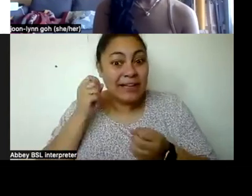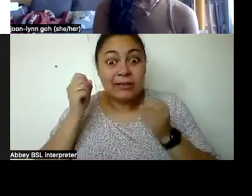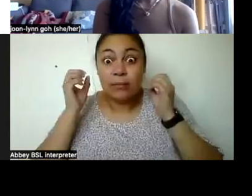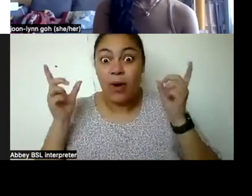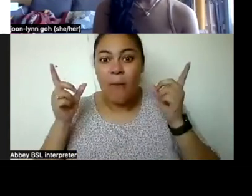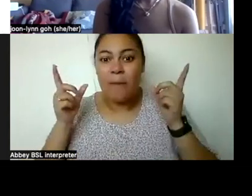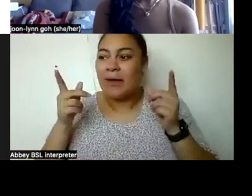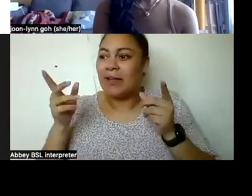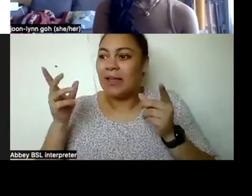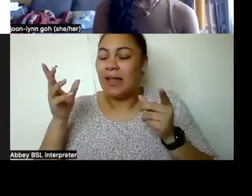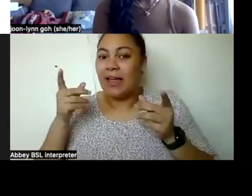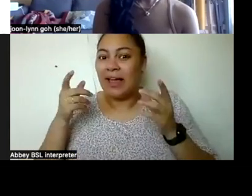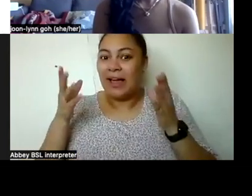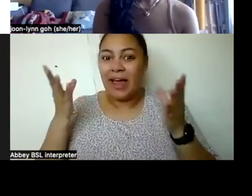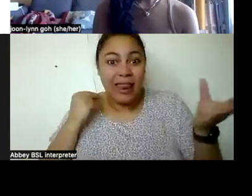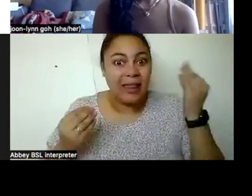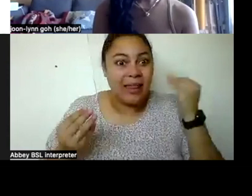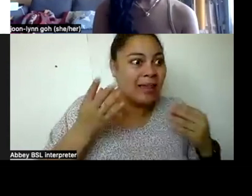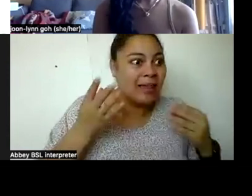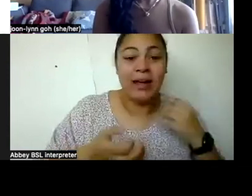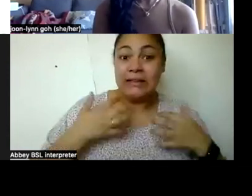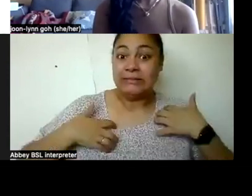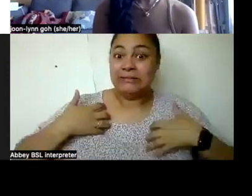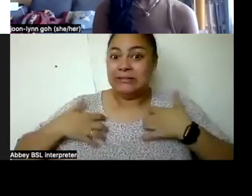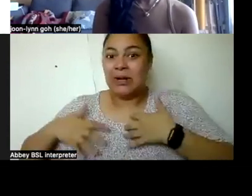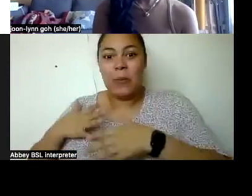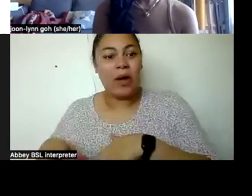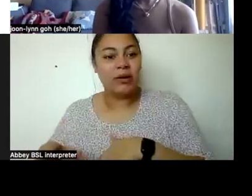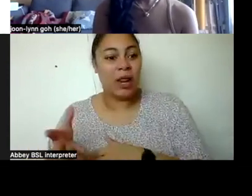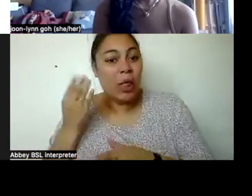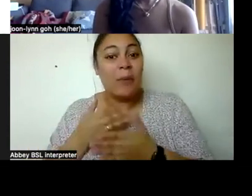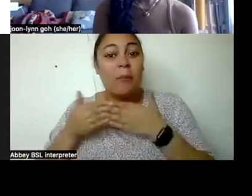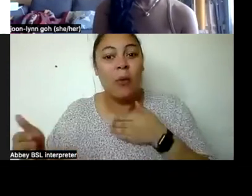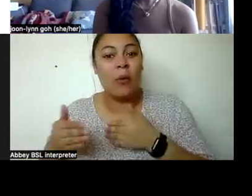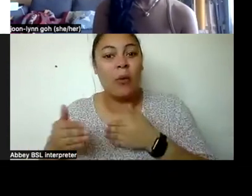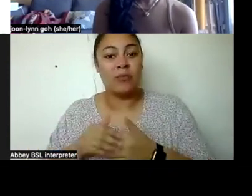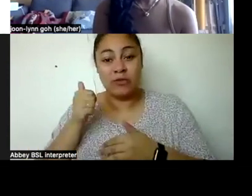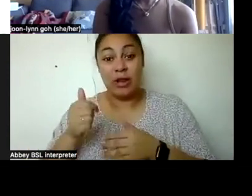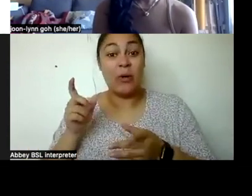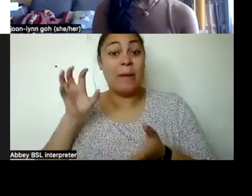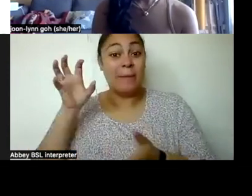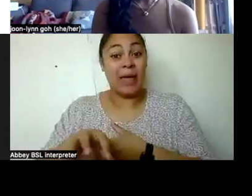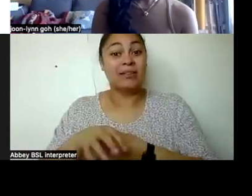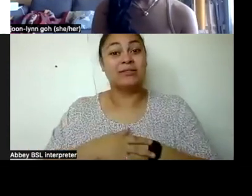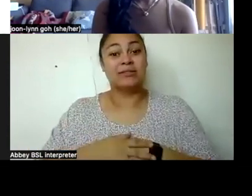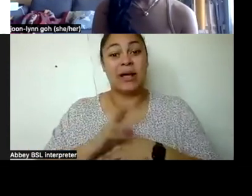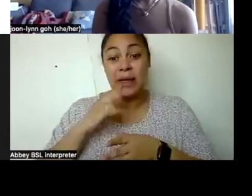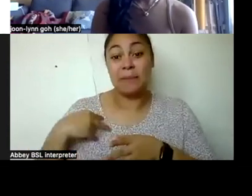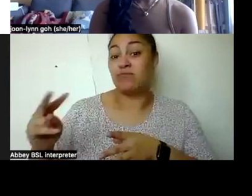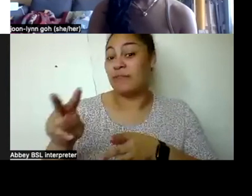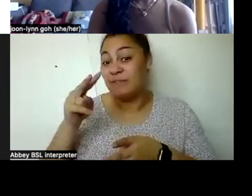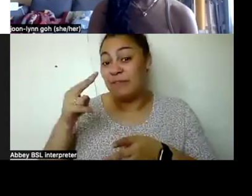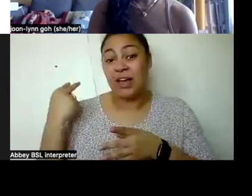they've been de-waxed, and I feel in a really, really good place. So those are my reflections, and thanks